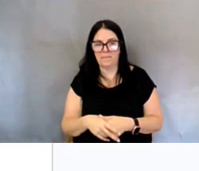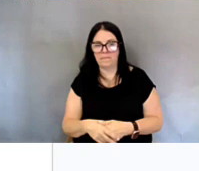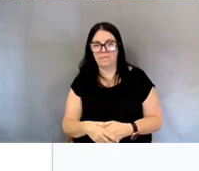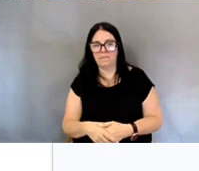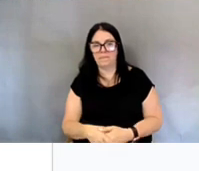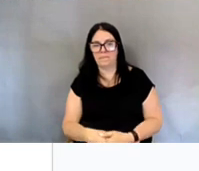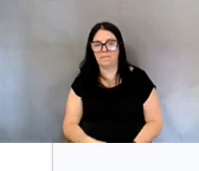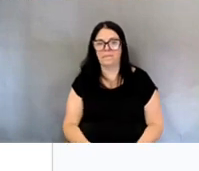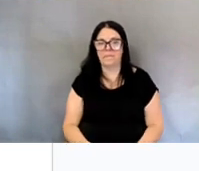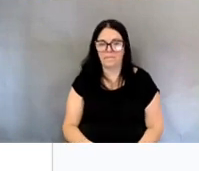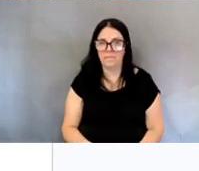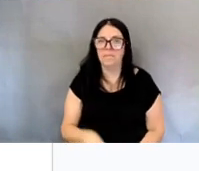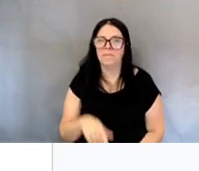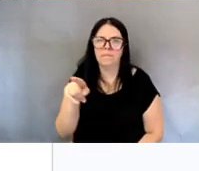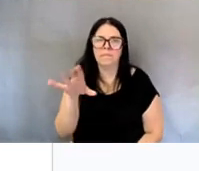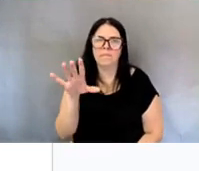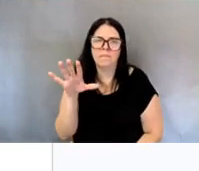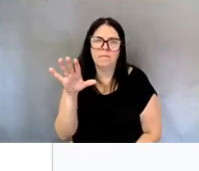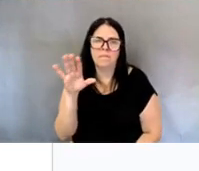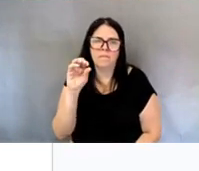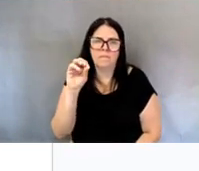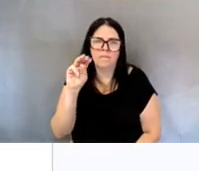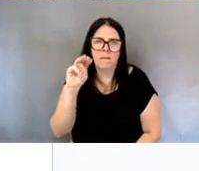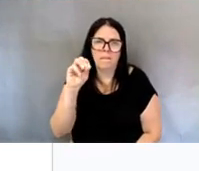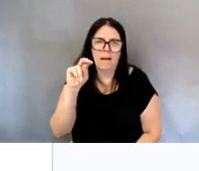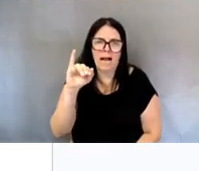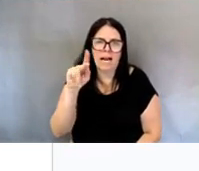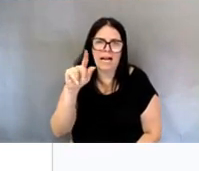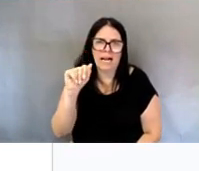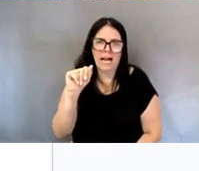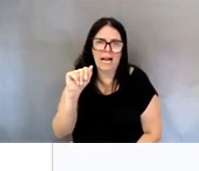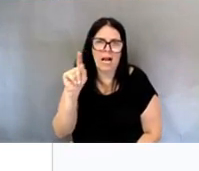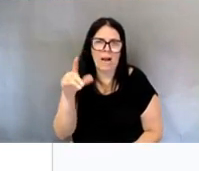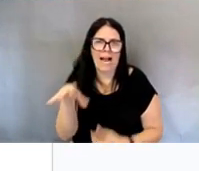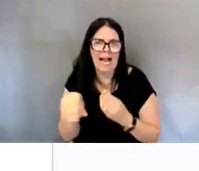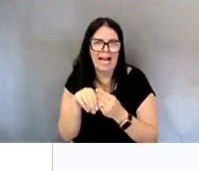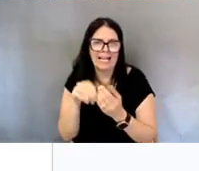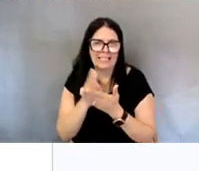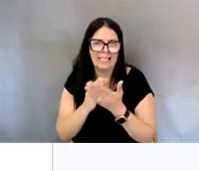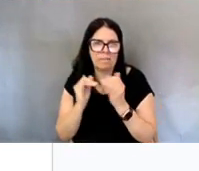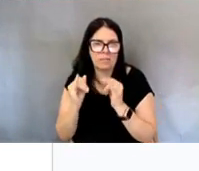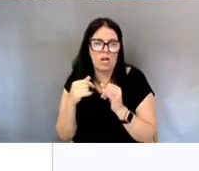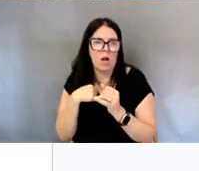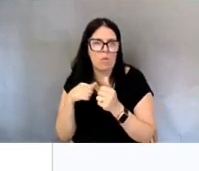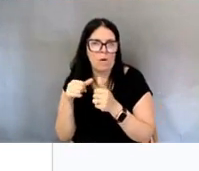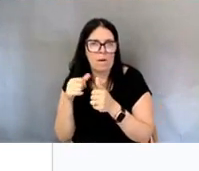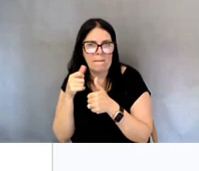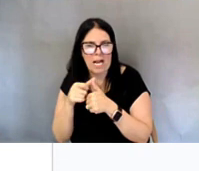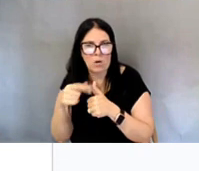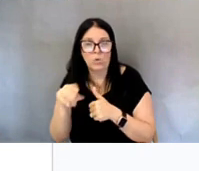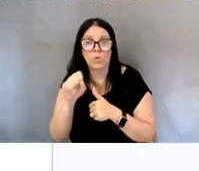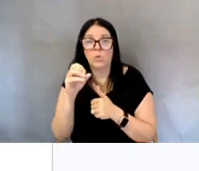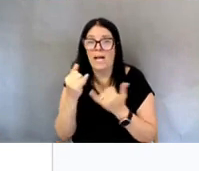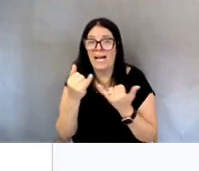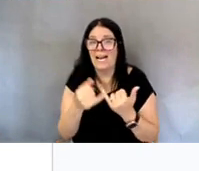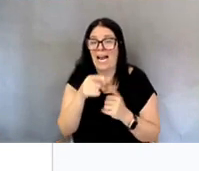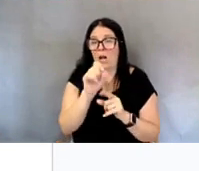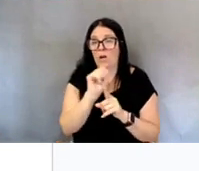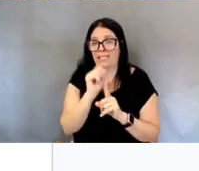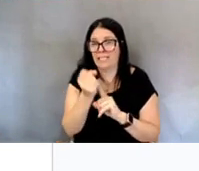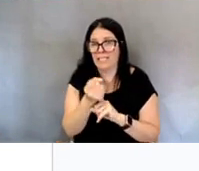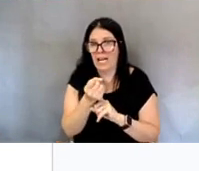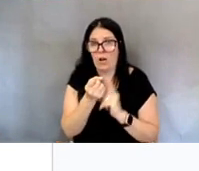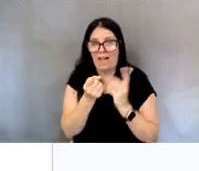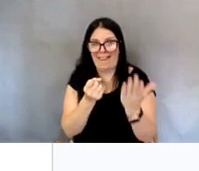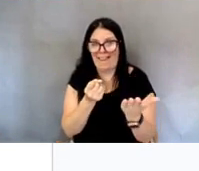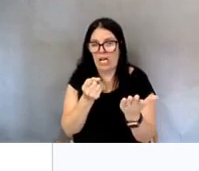And just to add a few extra instructions, Olga, I know you spoke for a while, so let me just help you out. So the scenario is right there for you